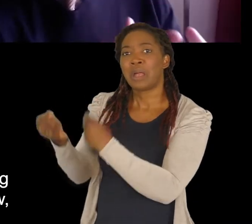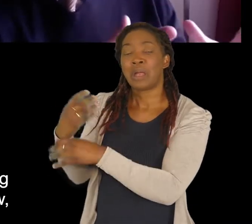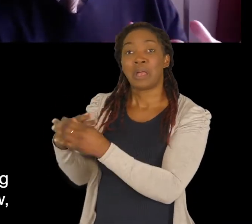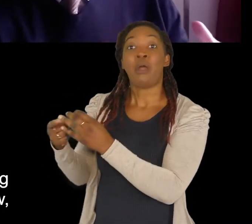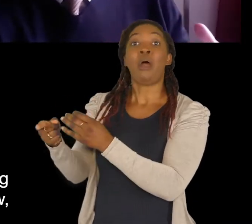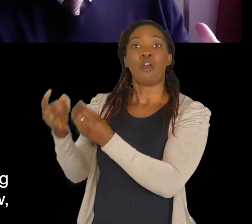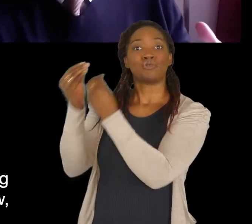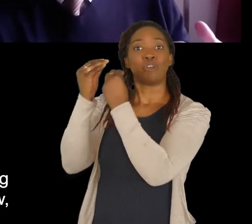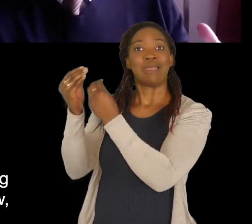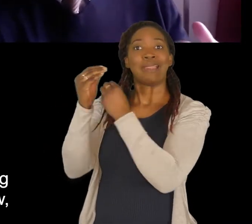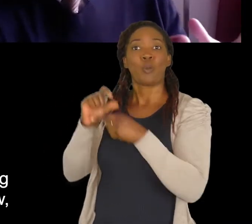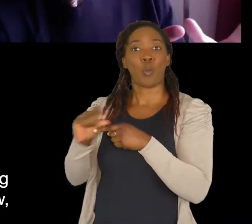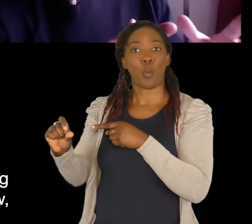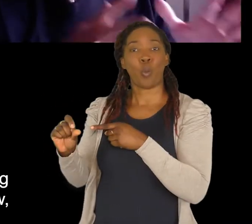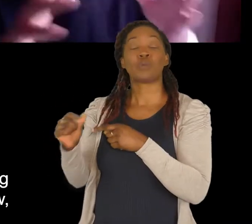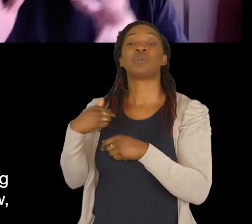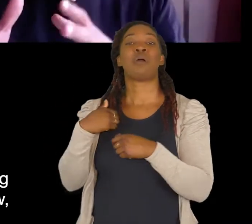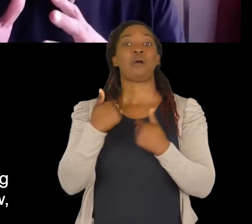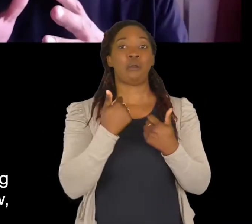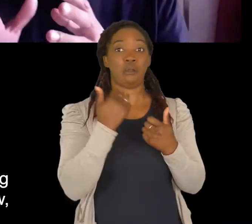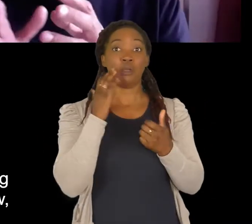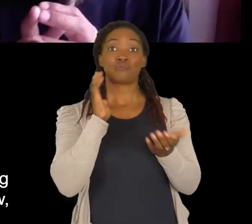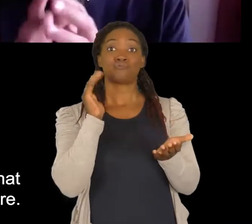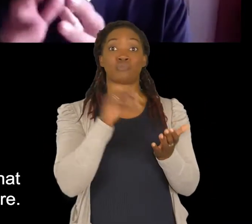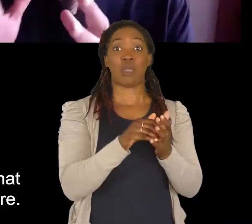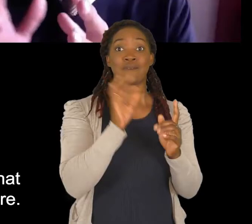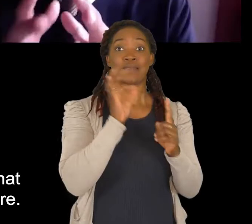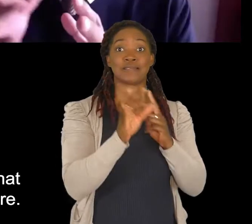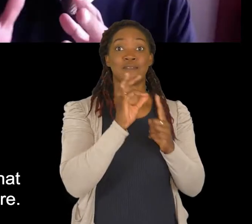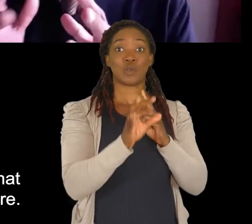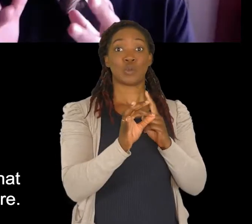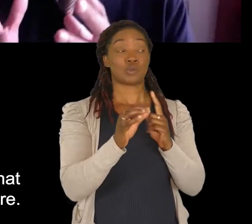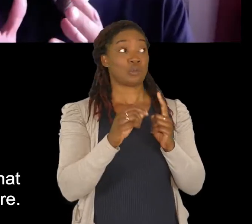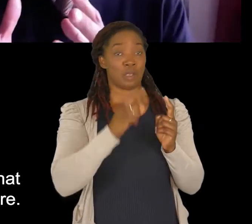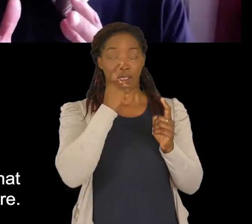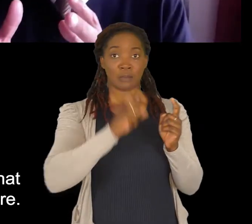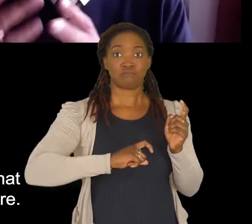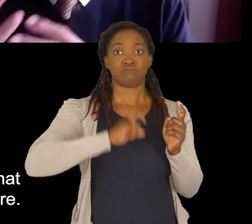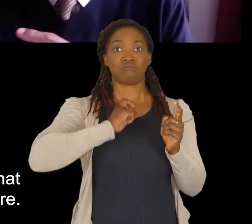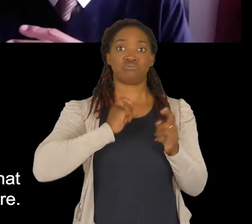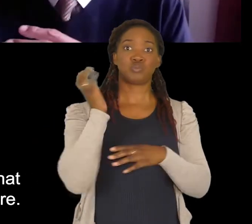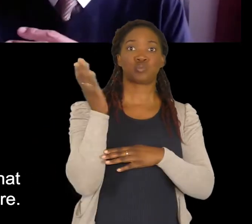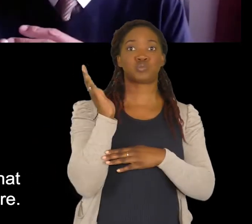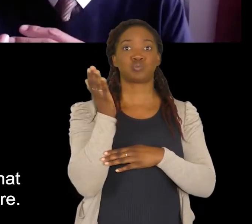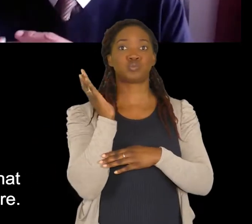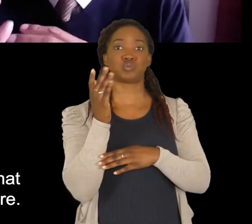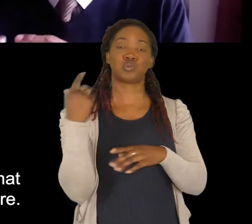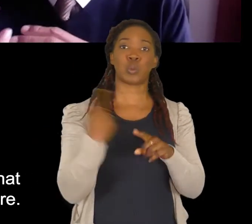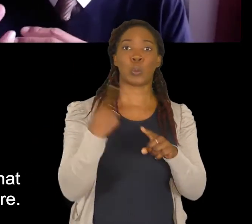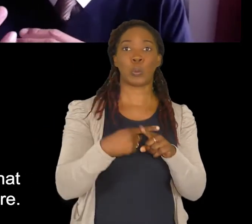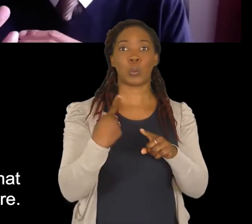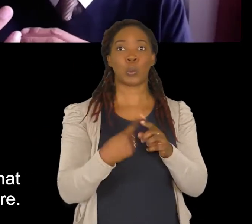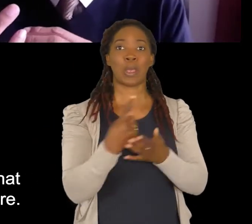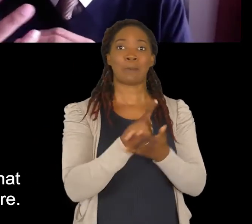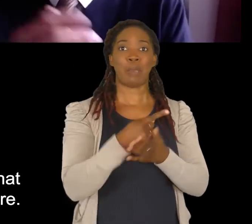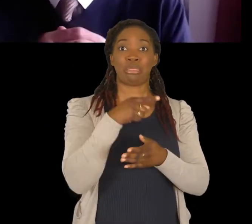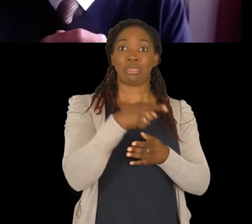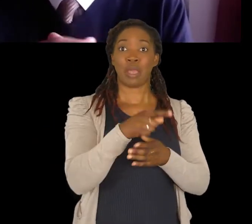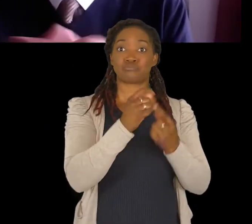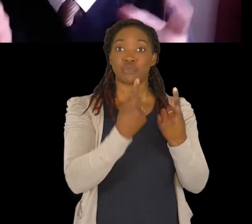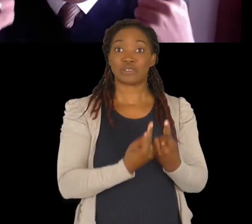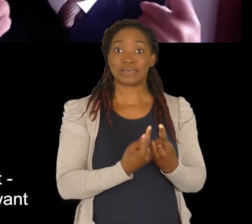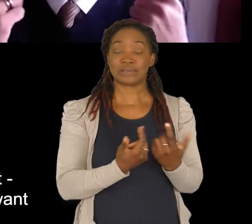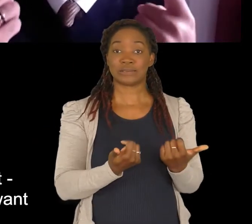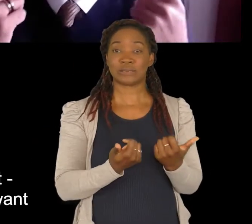me a training course, right? So when I had my interview, I was able to talk very competently about that product that actually I'd never used